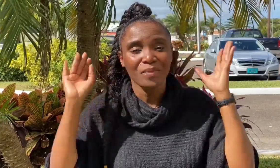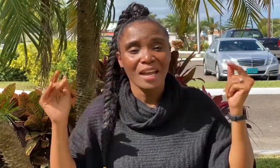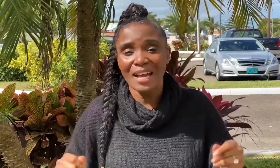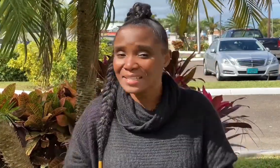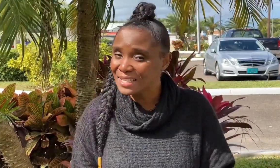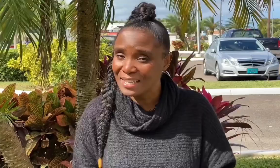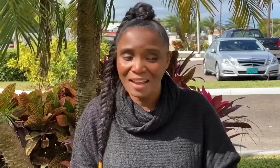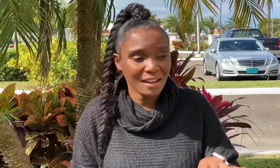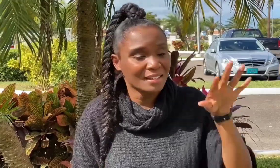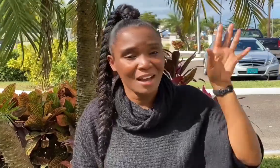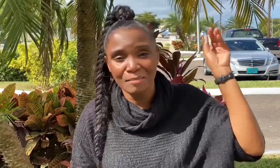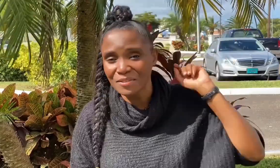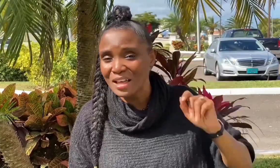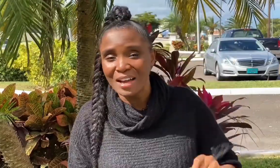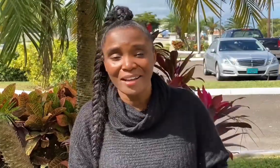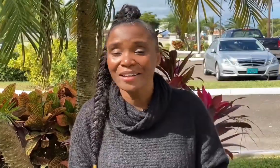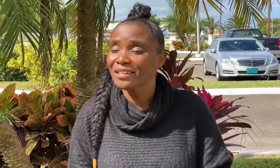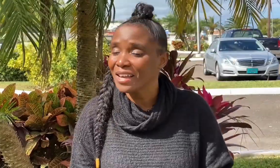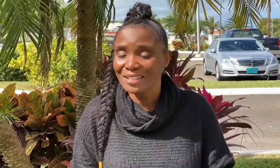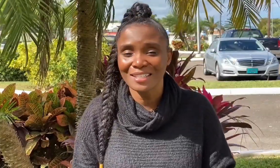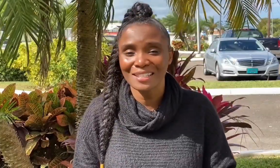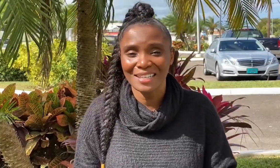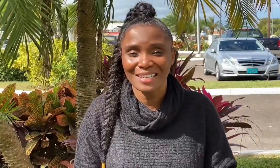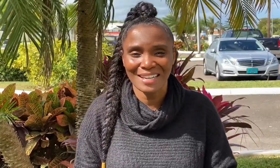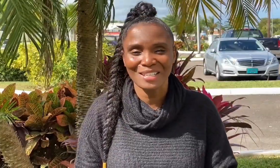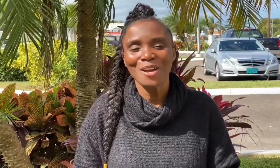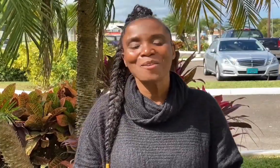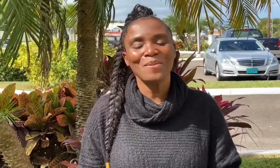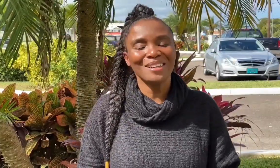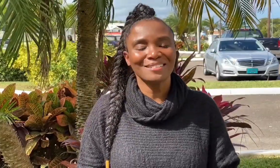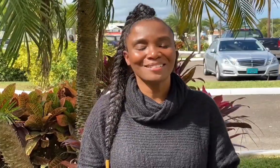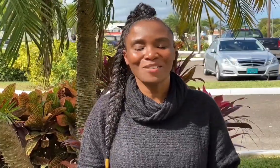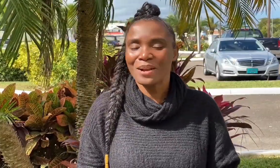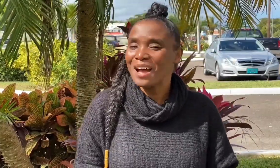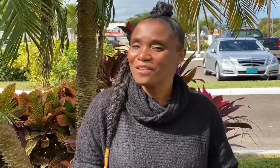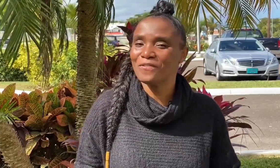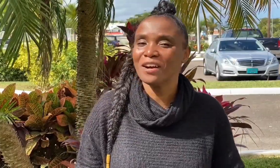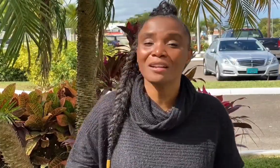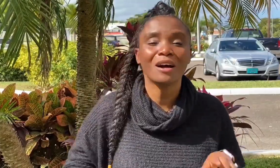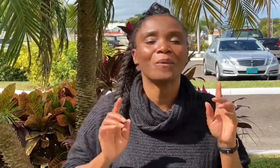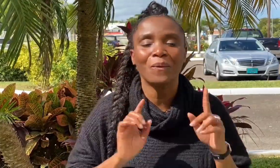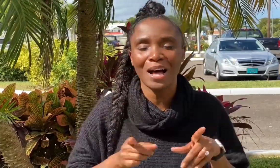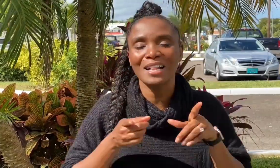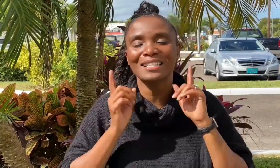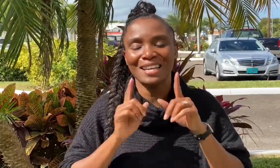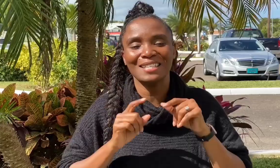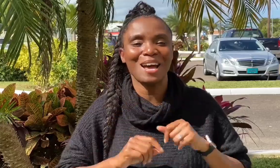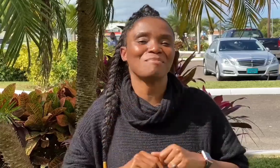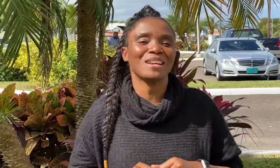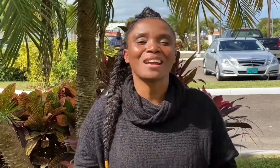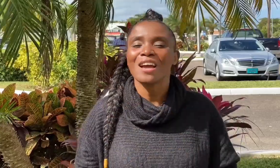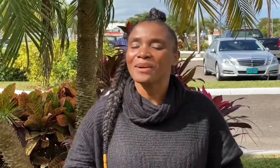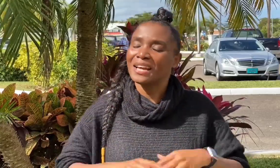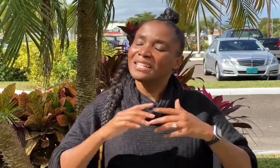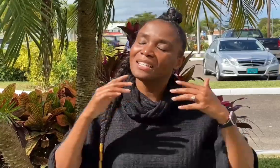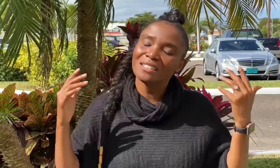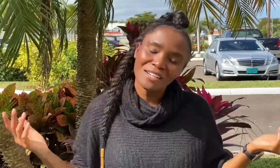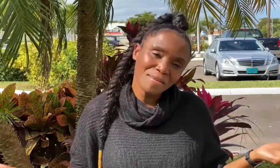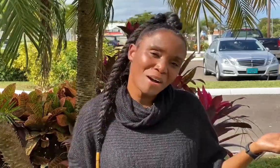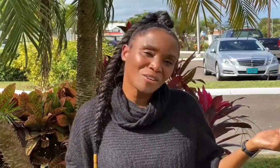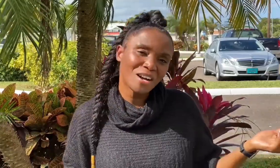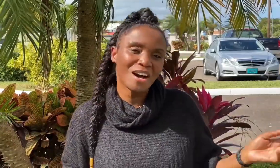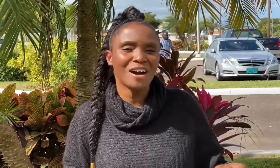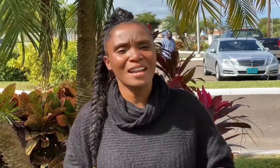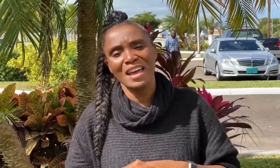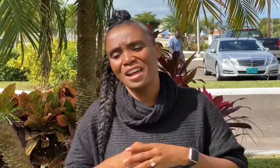go? As they say, time's flying. Yes, indeed it is. But we're having fun whilst it's happening. We're getting to